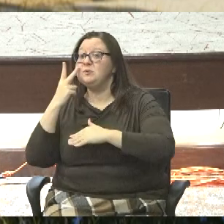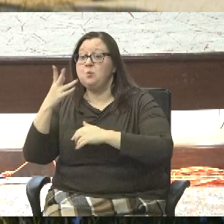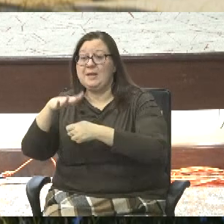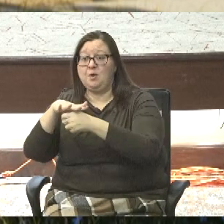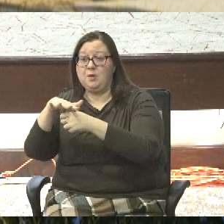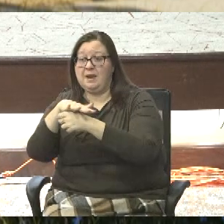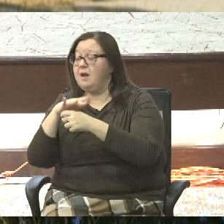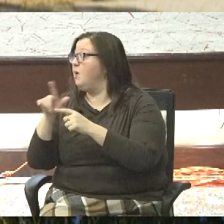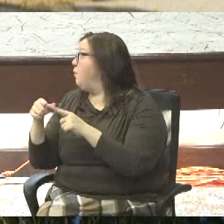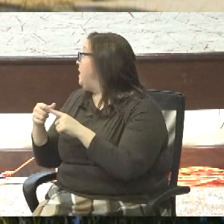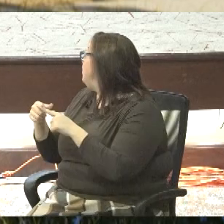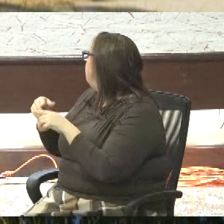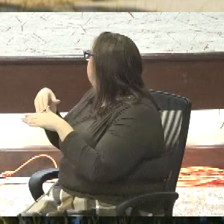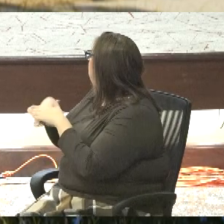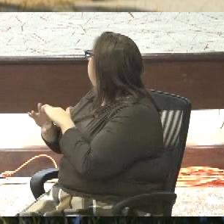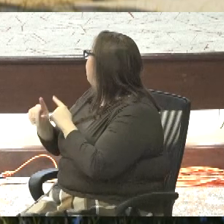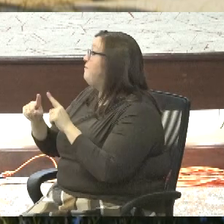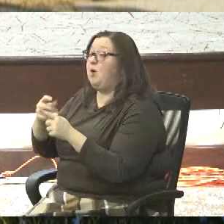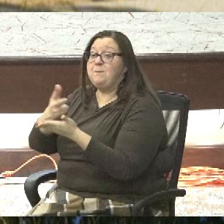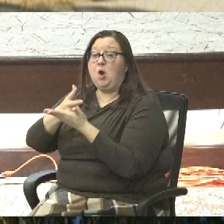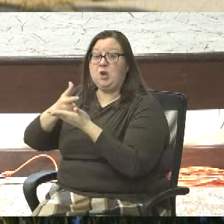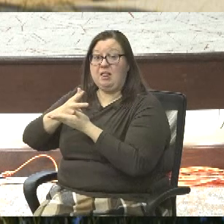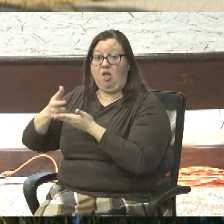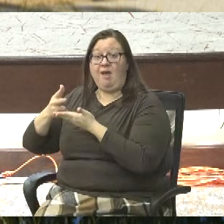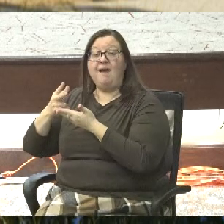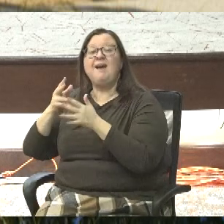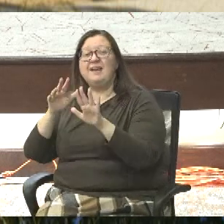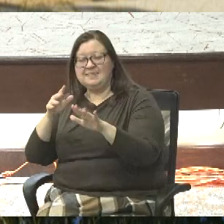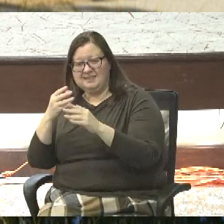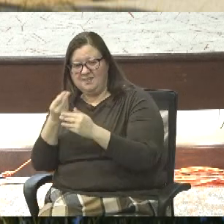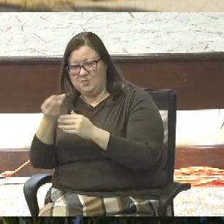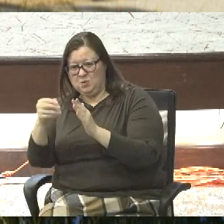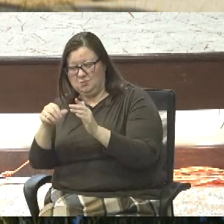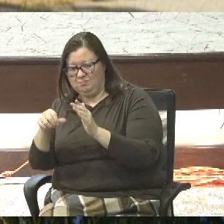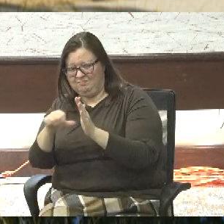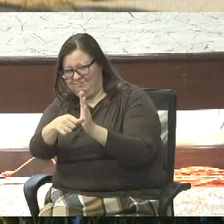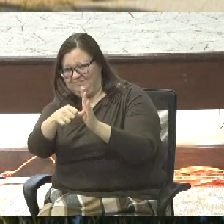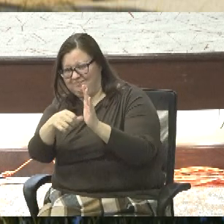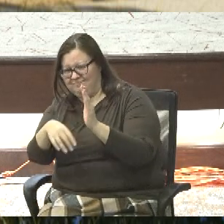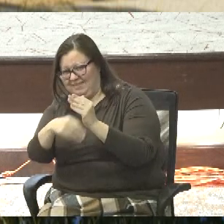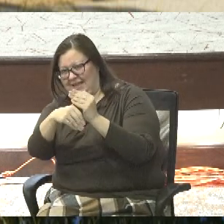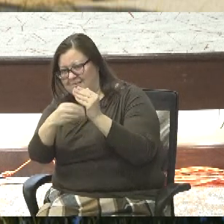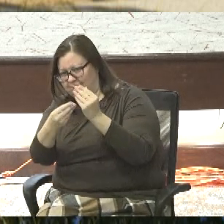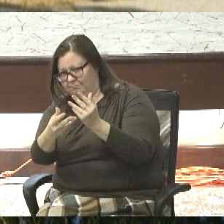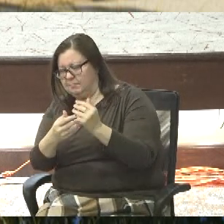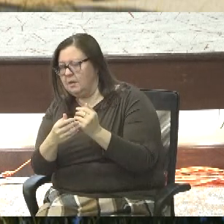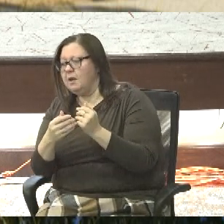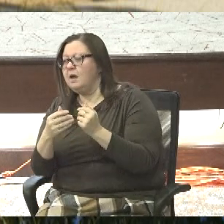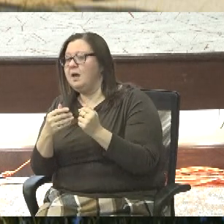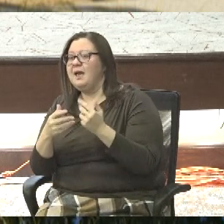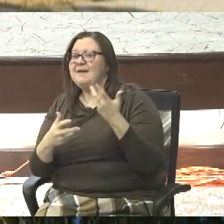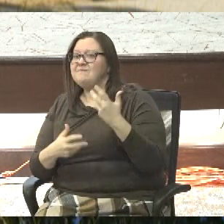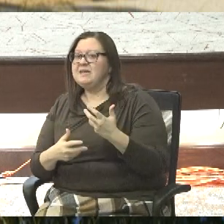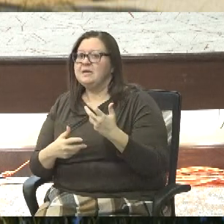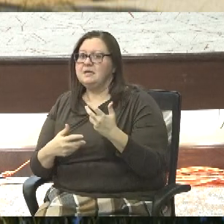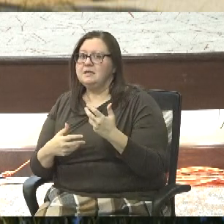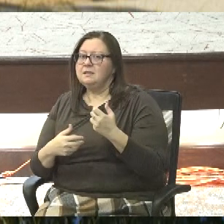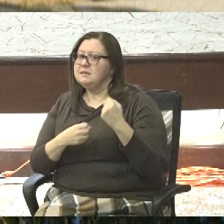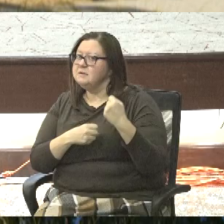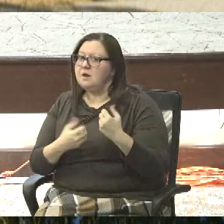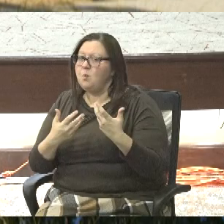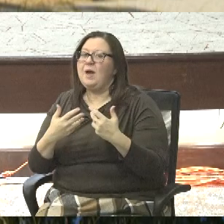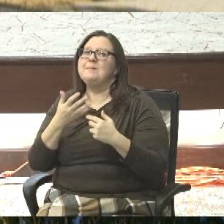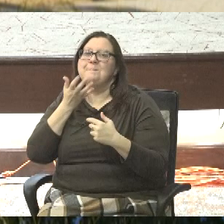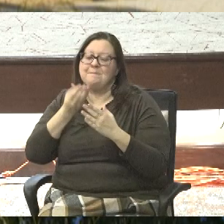area coming in from the parking lot, and a couple notes that I want to make. It is a heavy emphasis on the